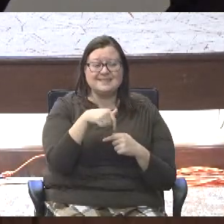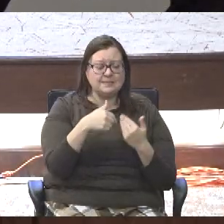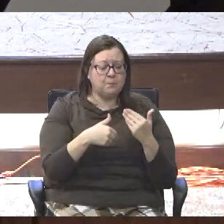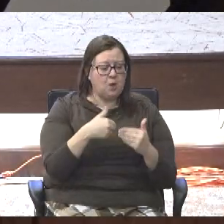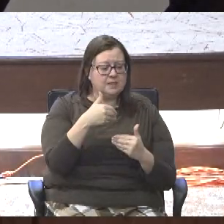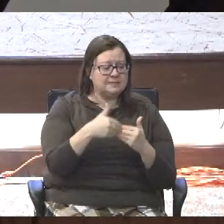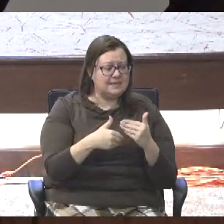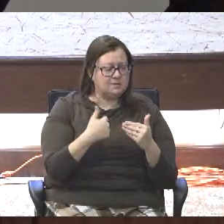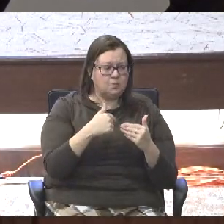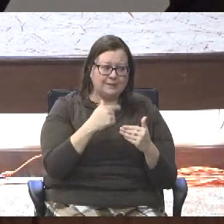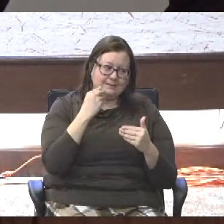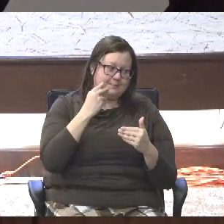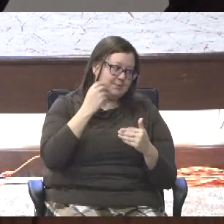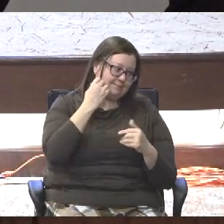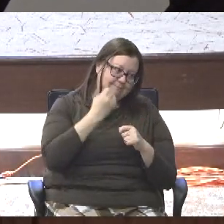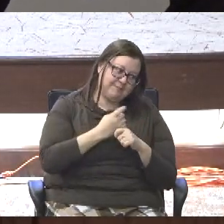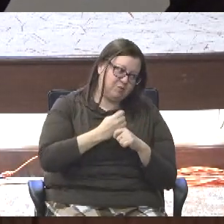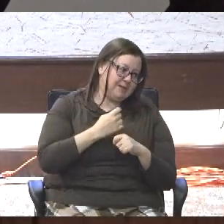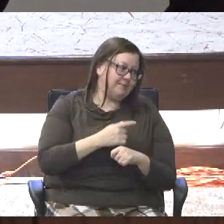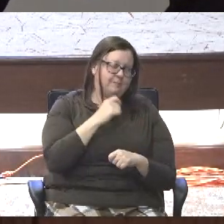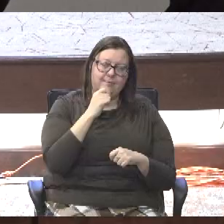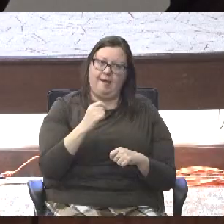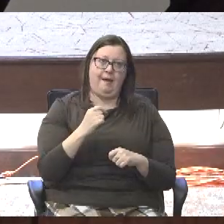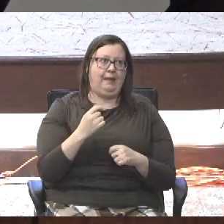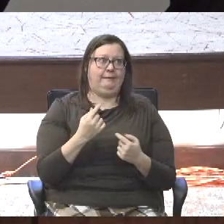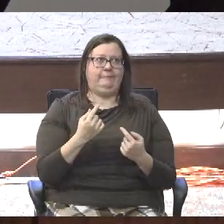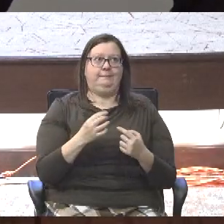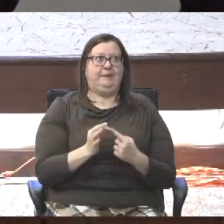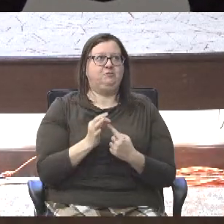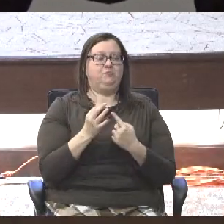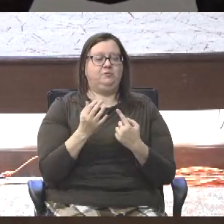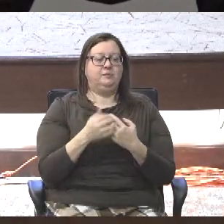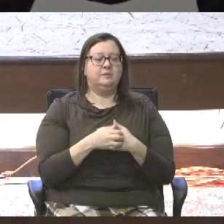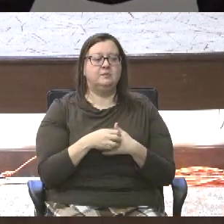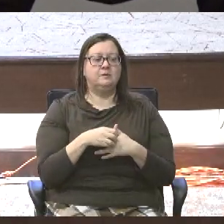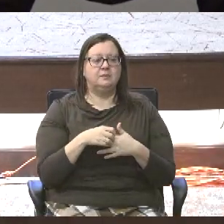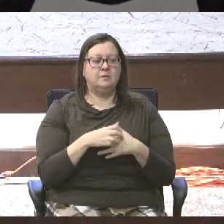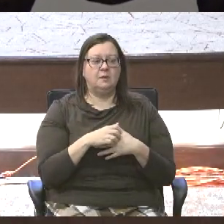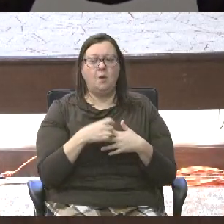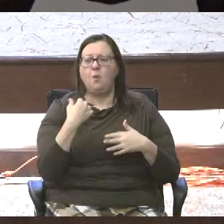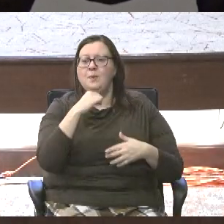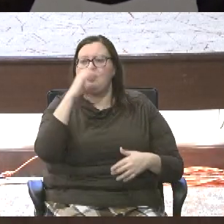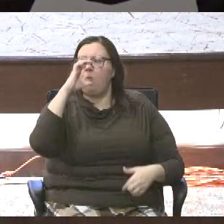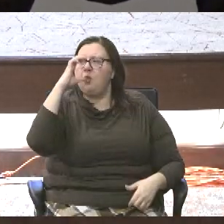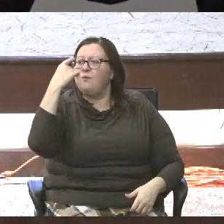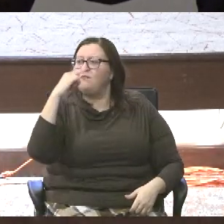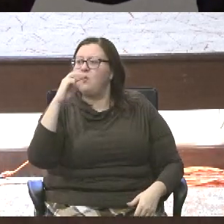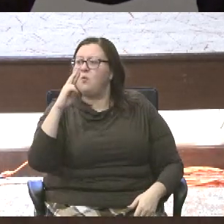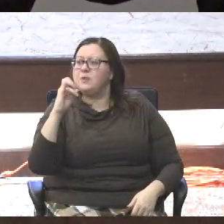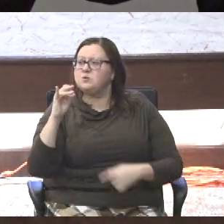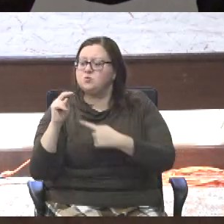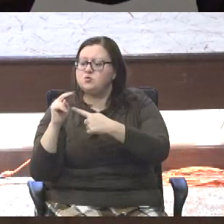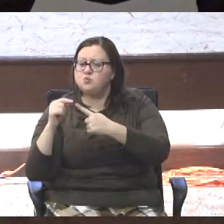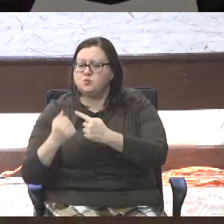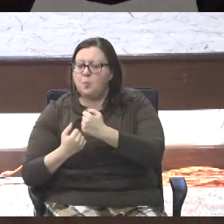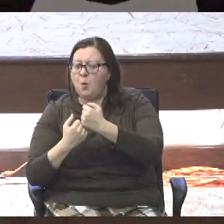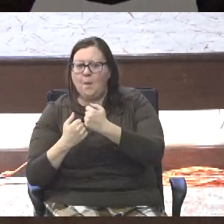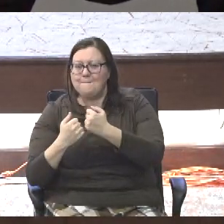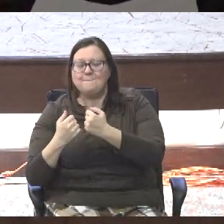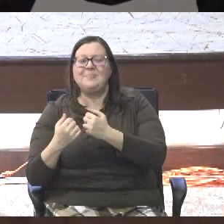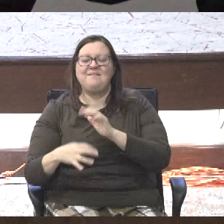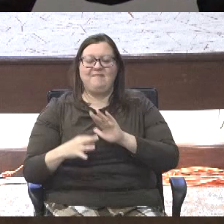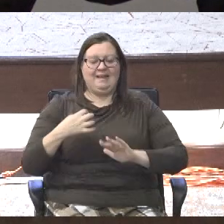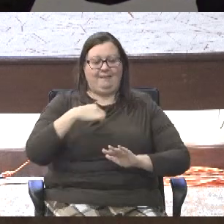we walk through each year. This is not, we don't go out and seek these resolutions of support. They find us each